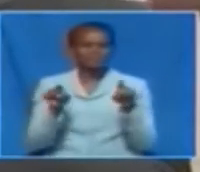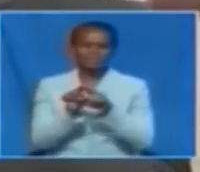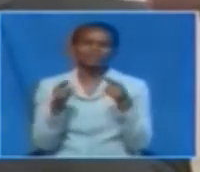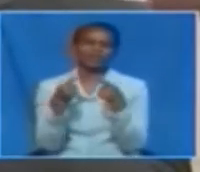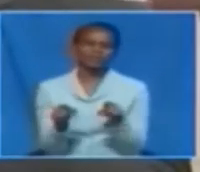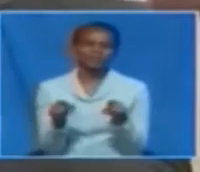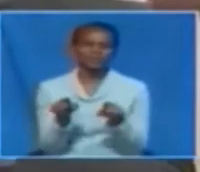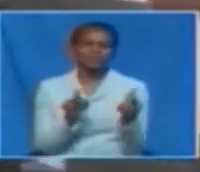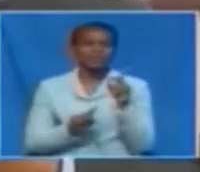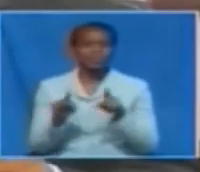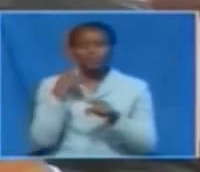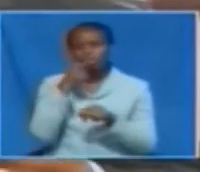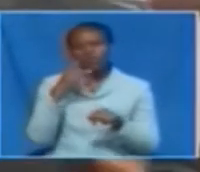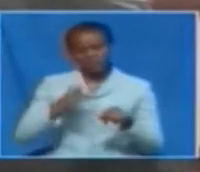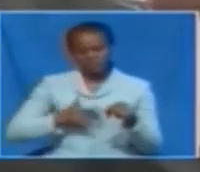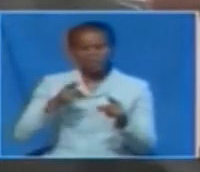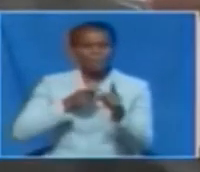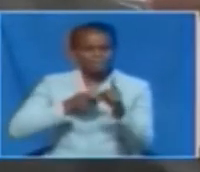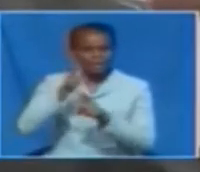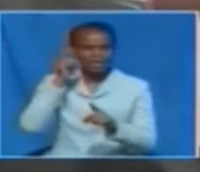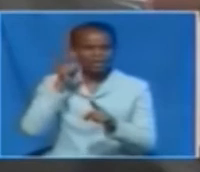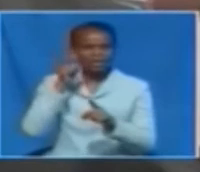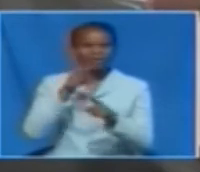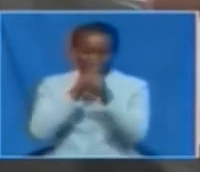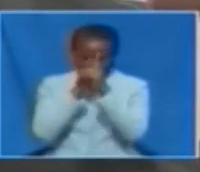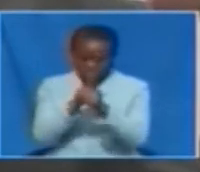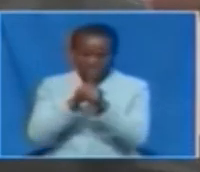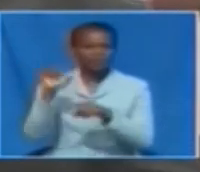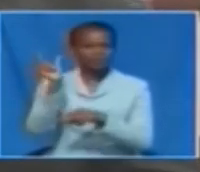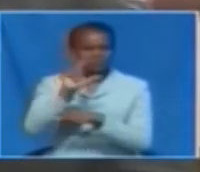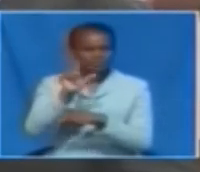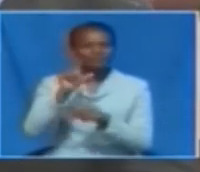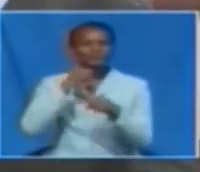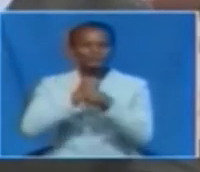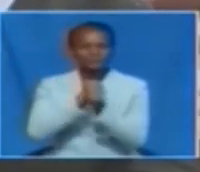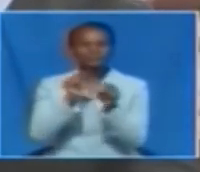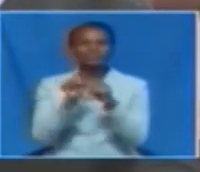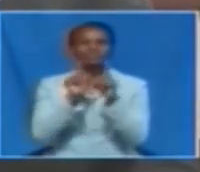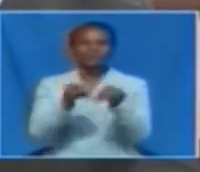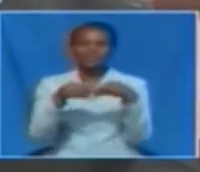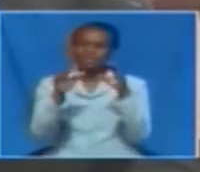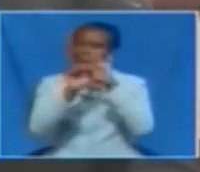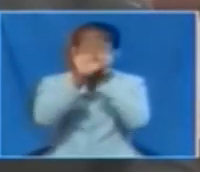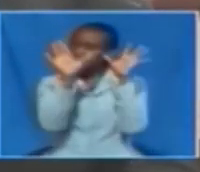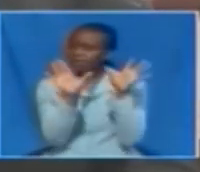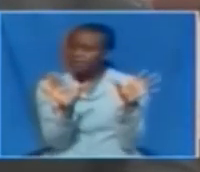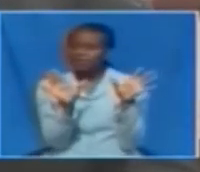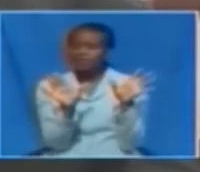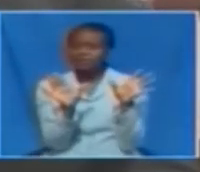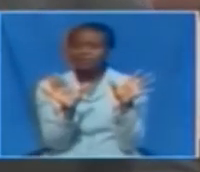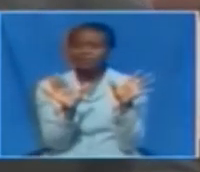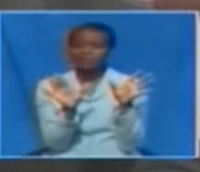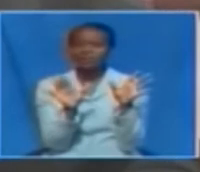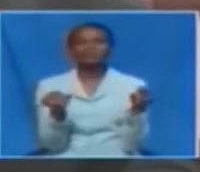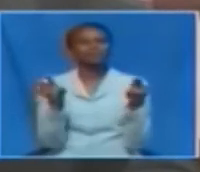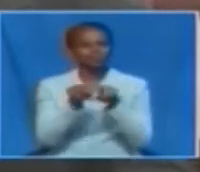that for those that feel injured by the decision made by the MMD and they want to put it on the president, it's a